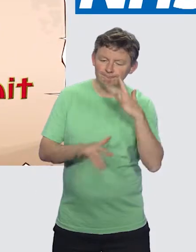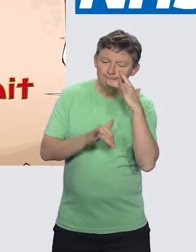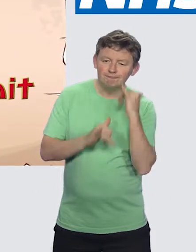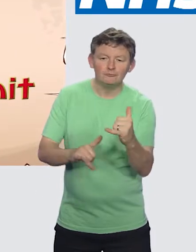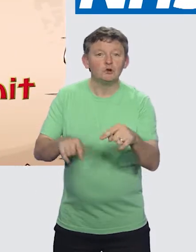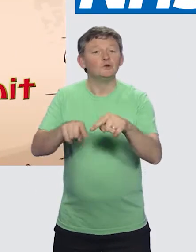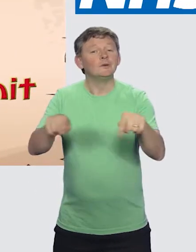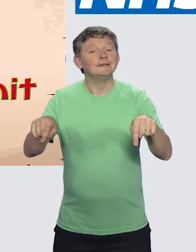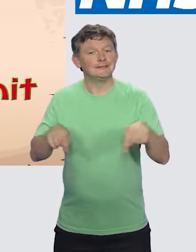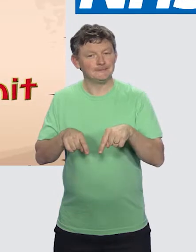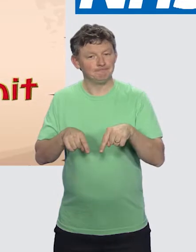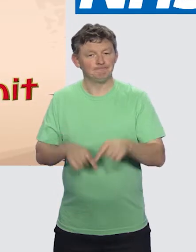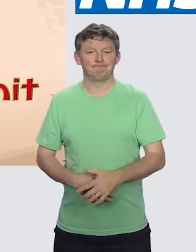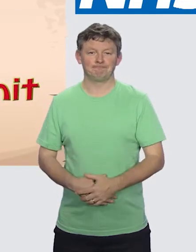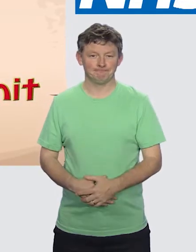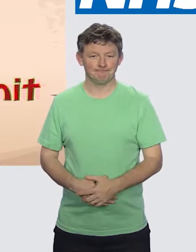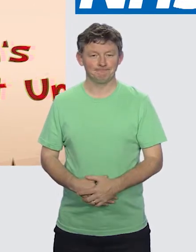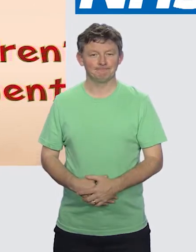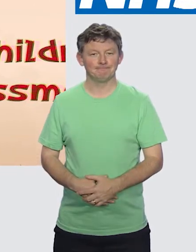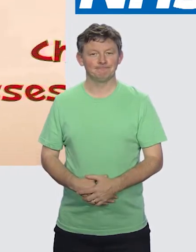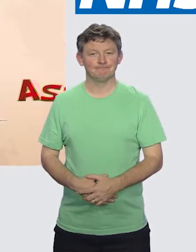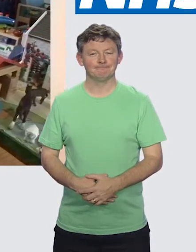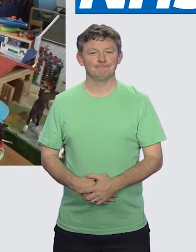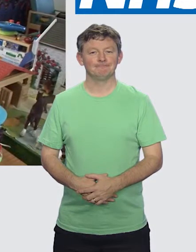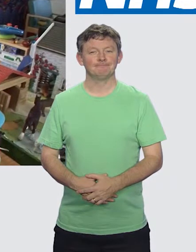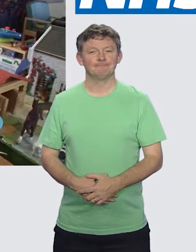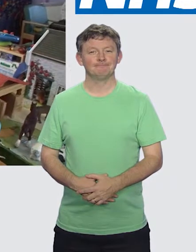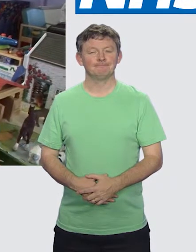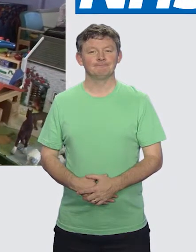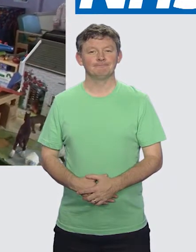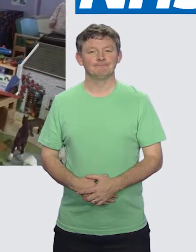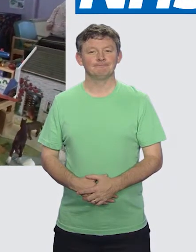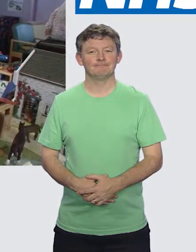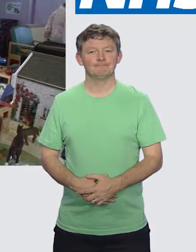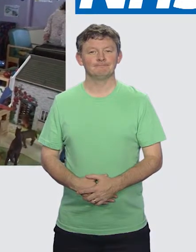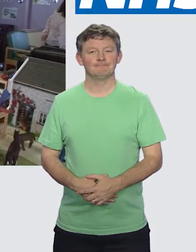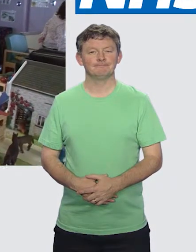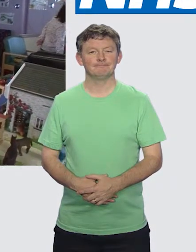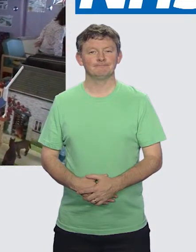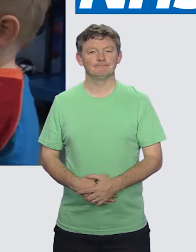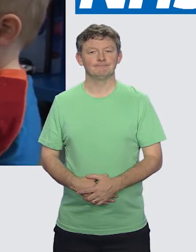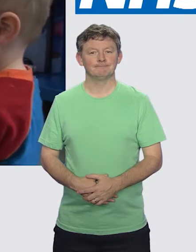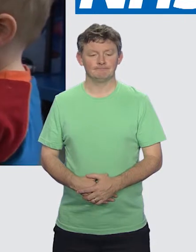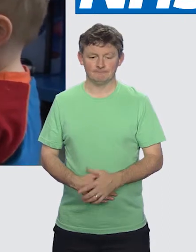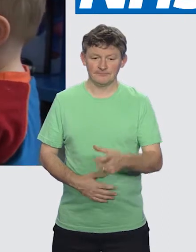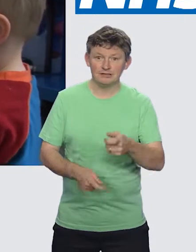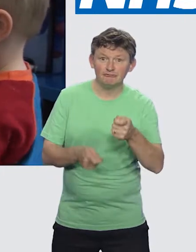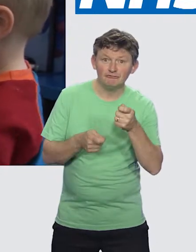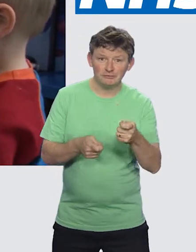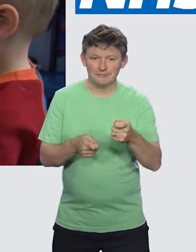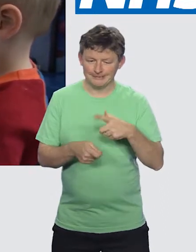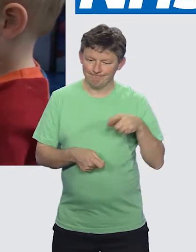Children's Assessment Unit. Monkey sits on a bed in a ward with a tall lady, a boy and 2 girls at his bedside. If you need